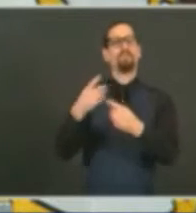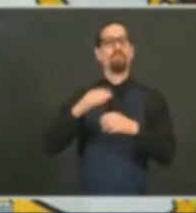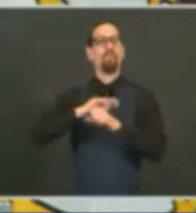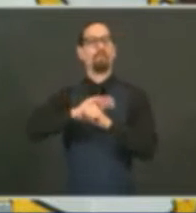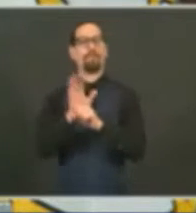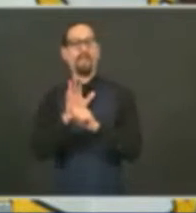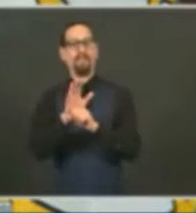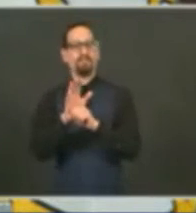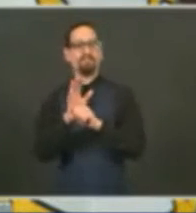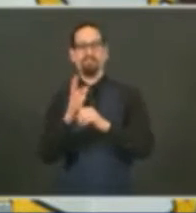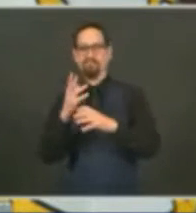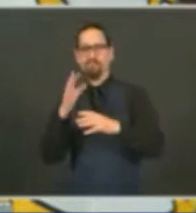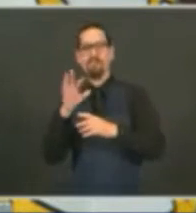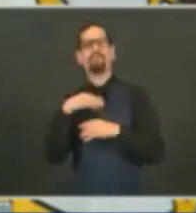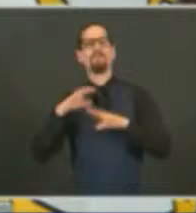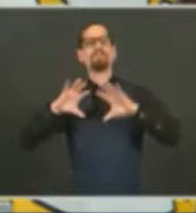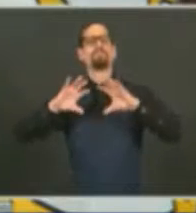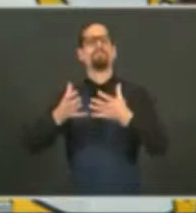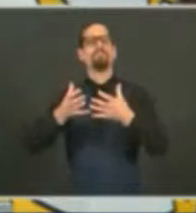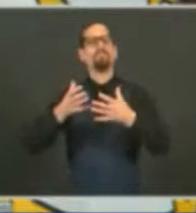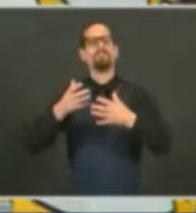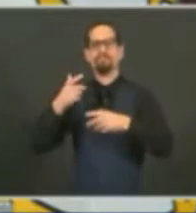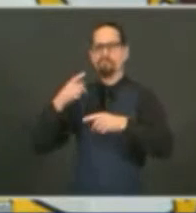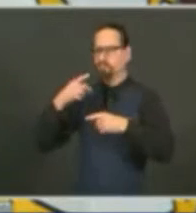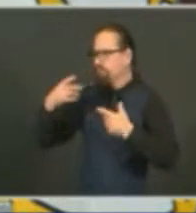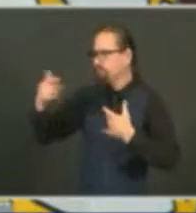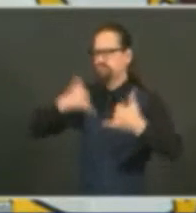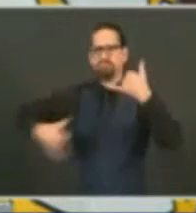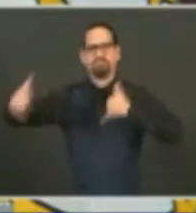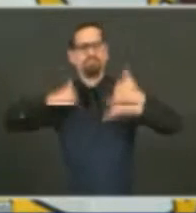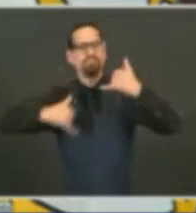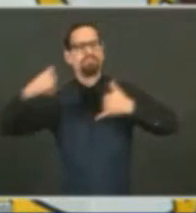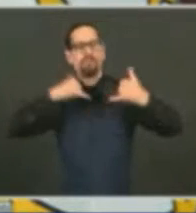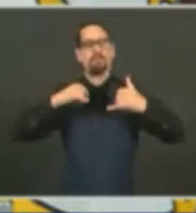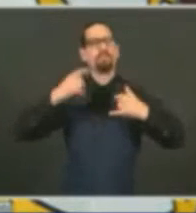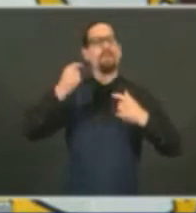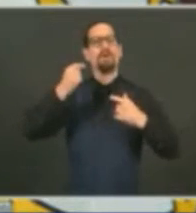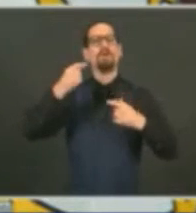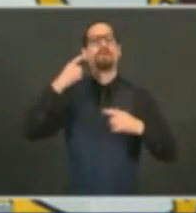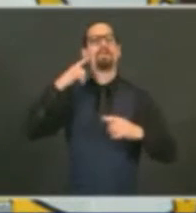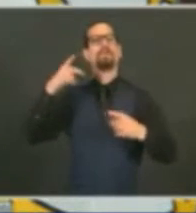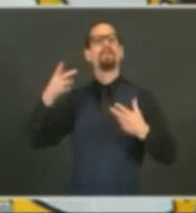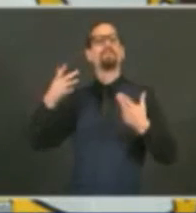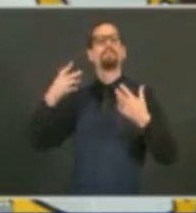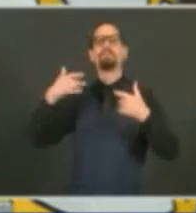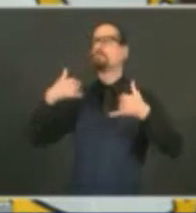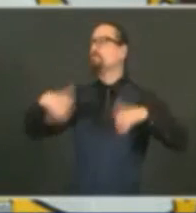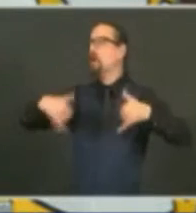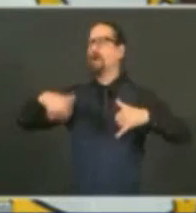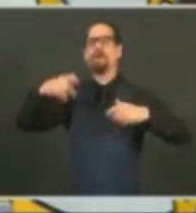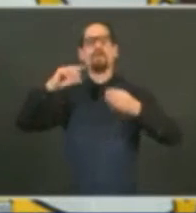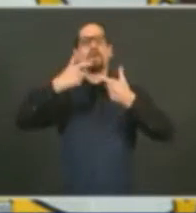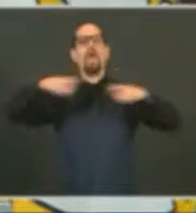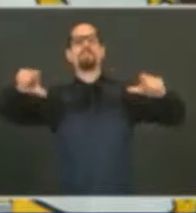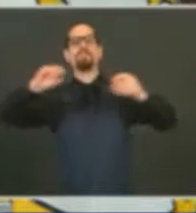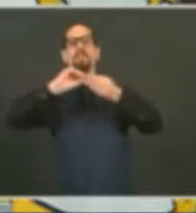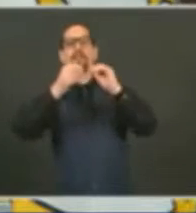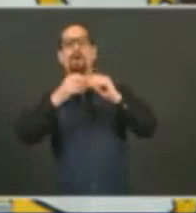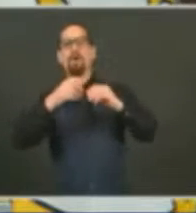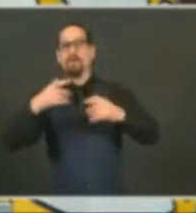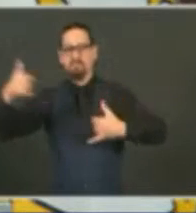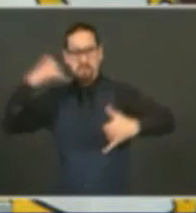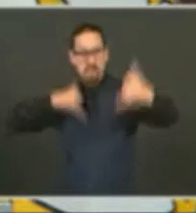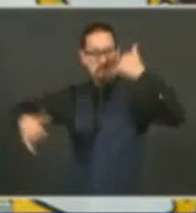call about large parties or gatherings. That's a good thing. We had been, a couple weeks